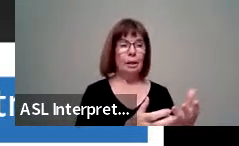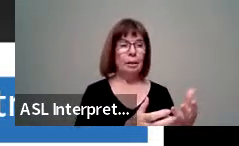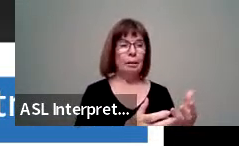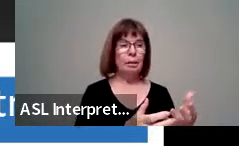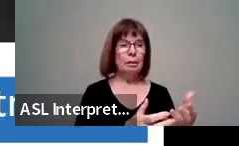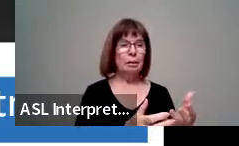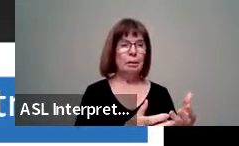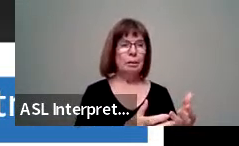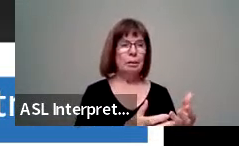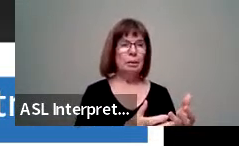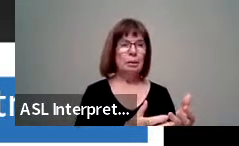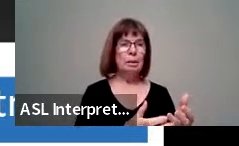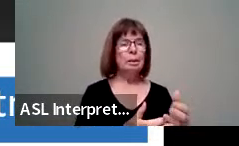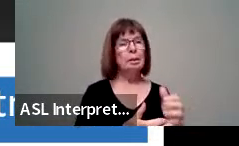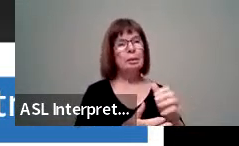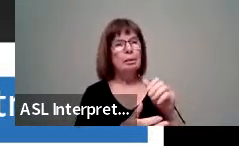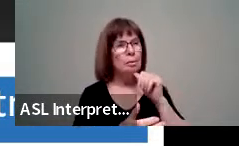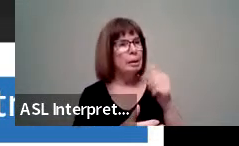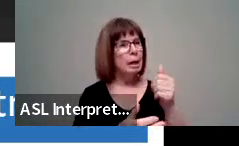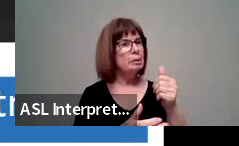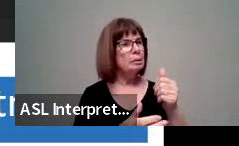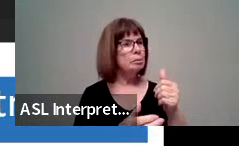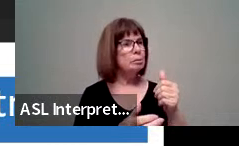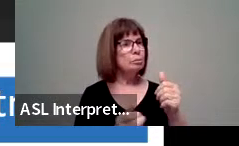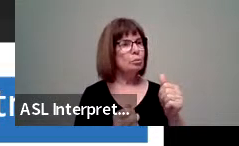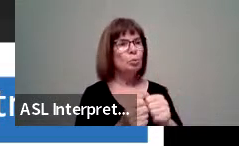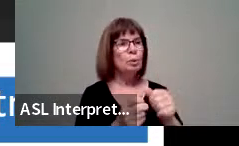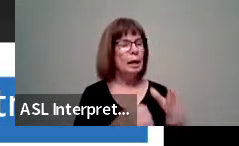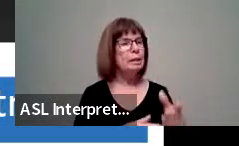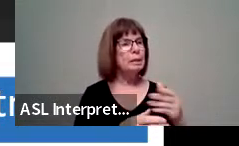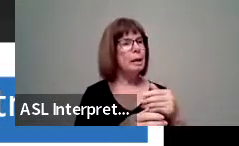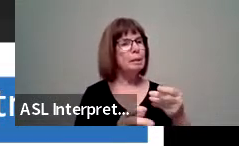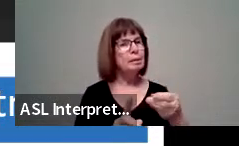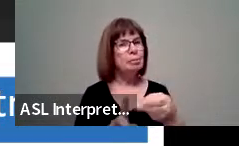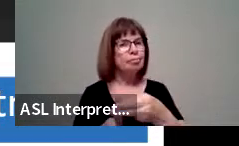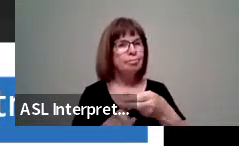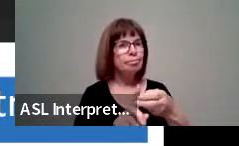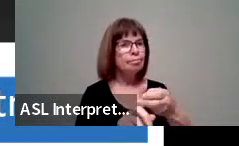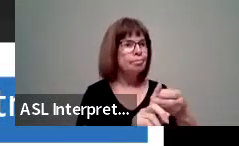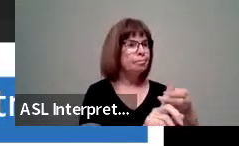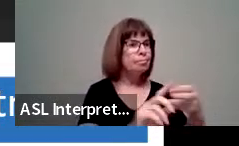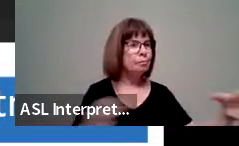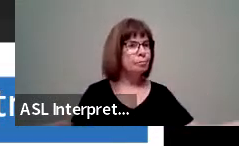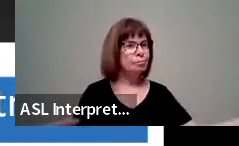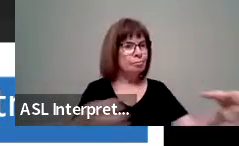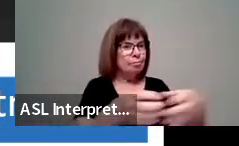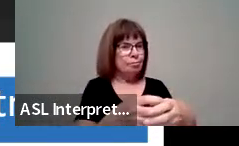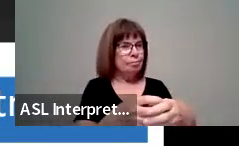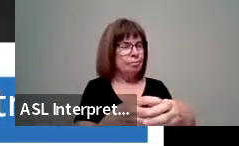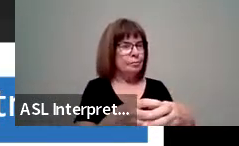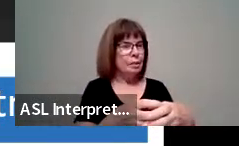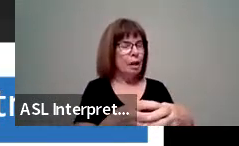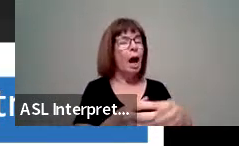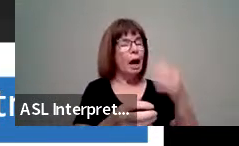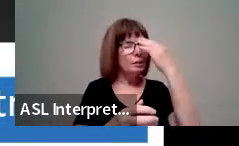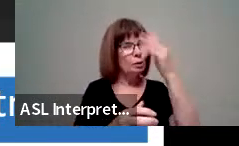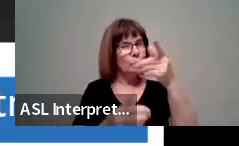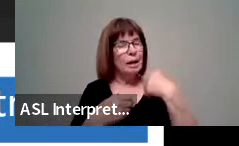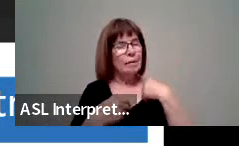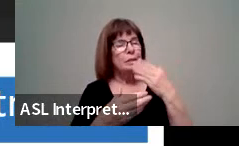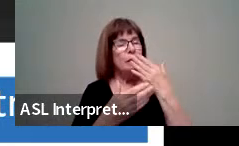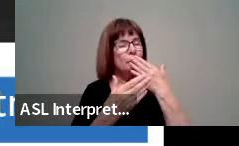with us convening, with us, you know, pulling people together and that sort of thing. But I know that you had some good thoughts about that.